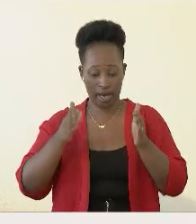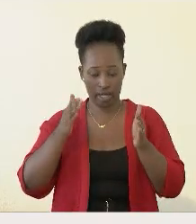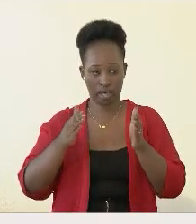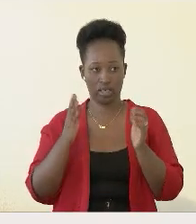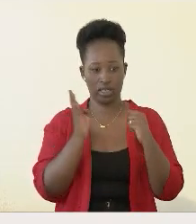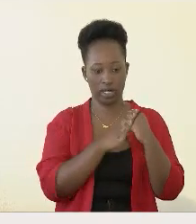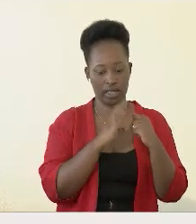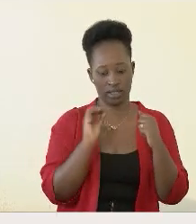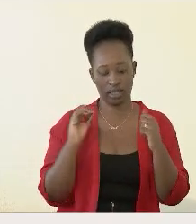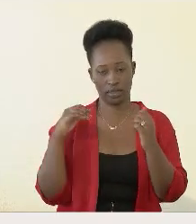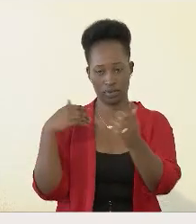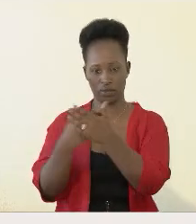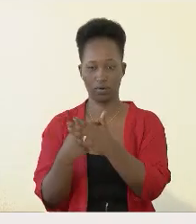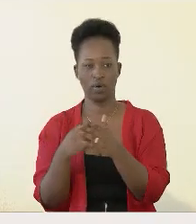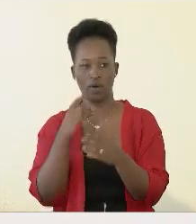per